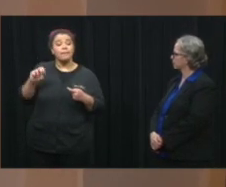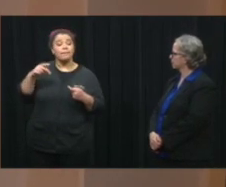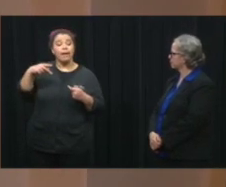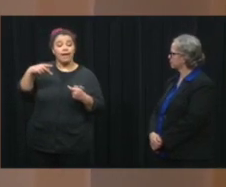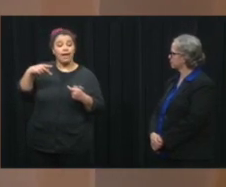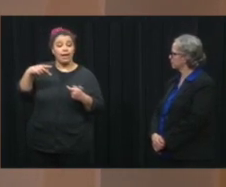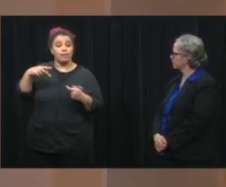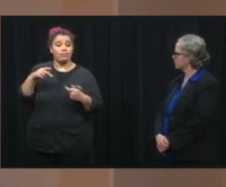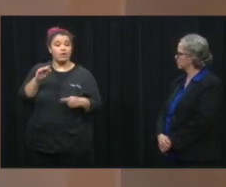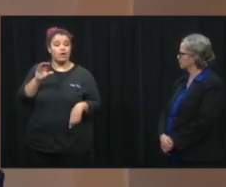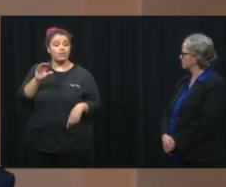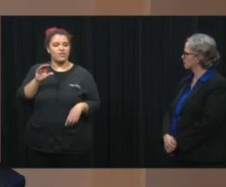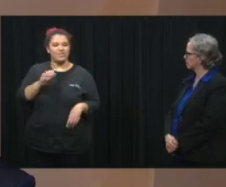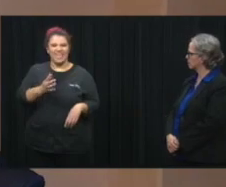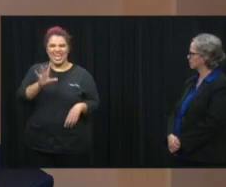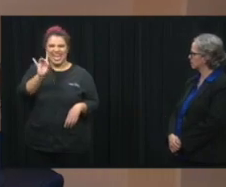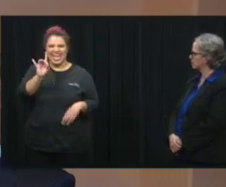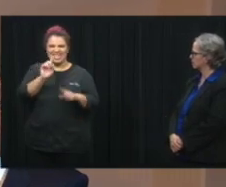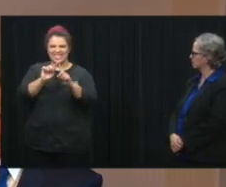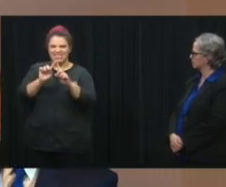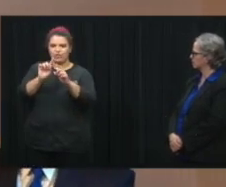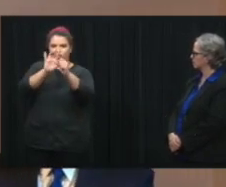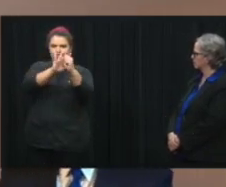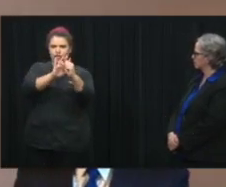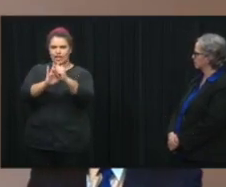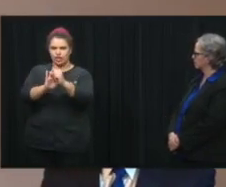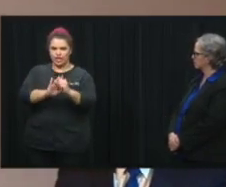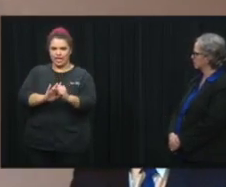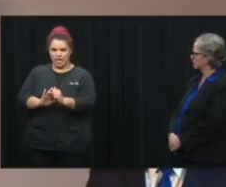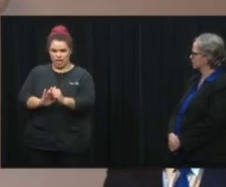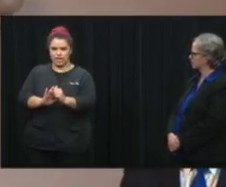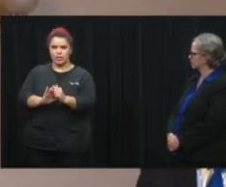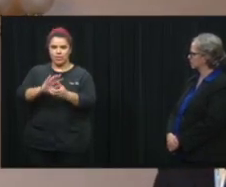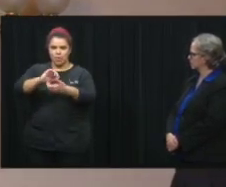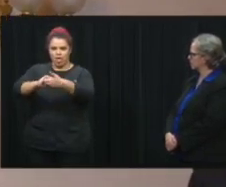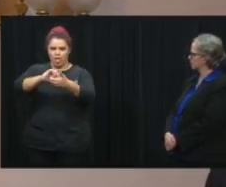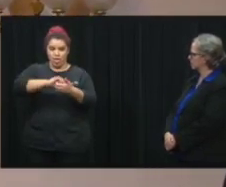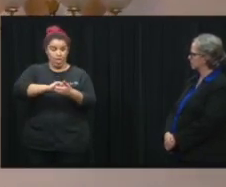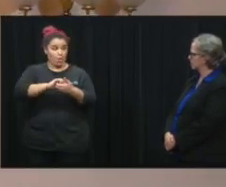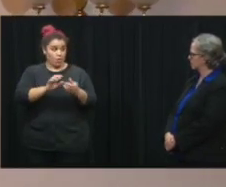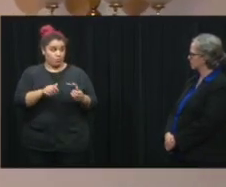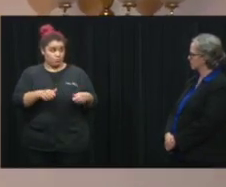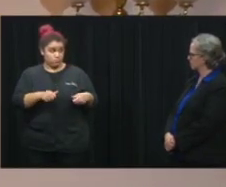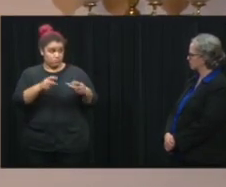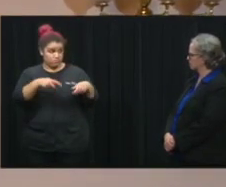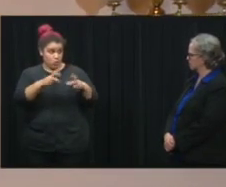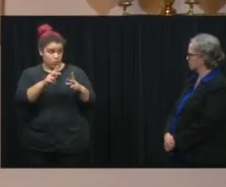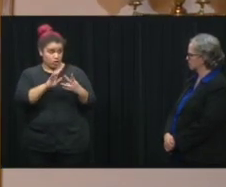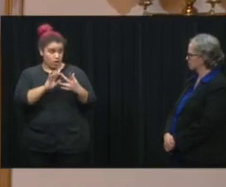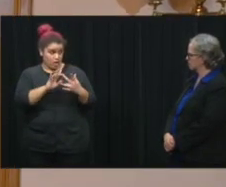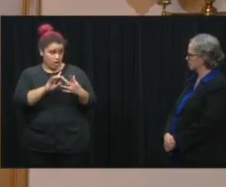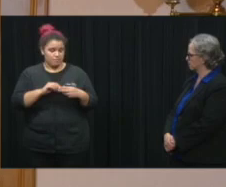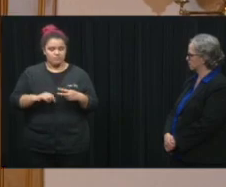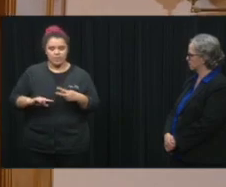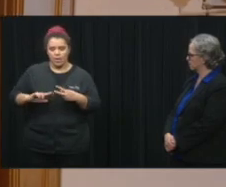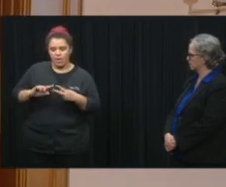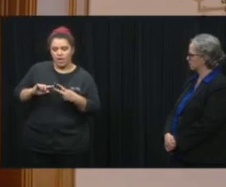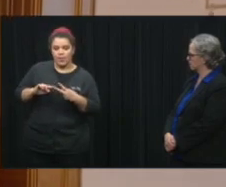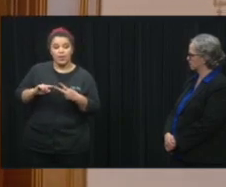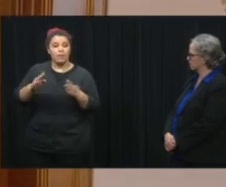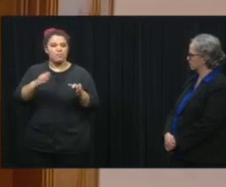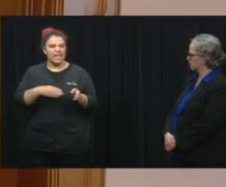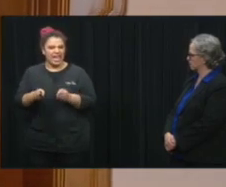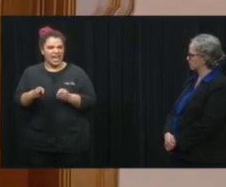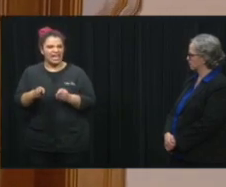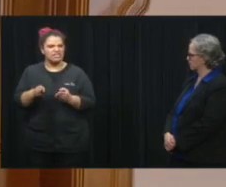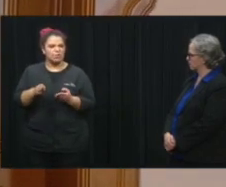the hospitals be cooperating, is that going to be posted online? Will the plans, the rough draft, or certainly the noon Monday